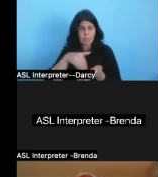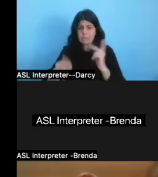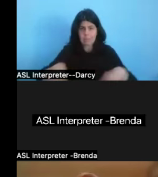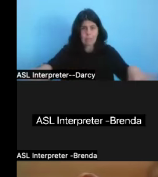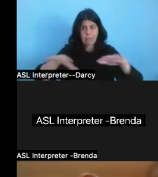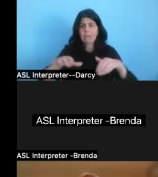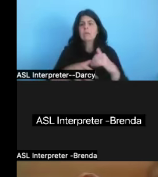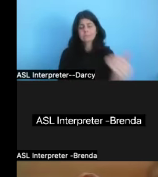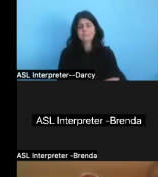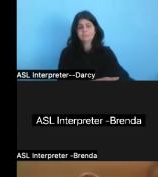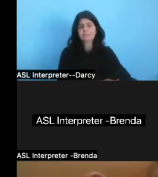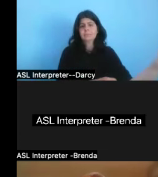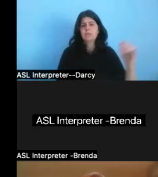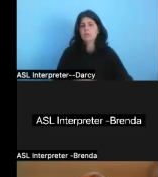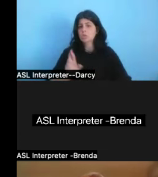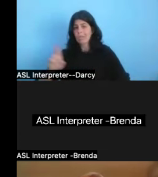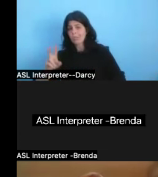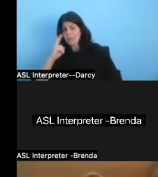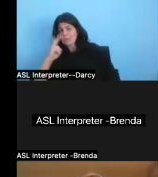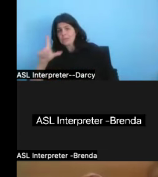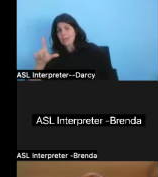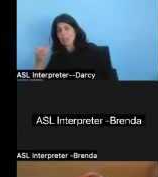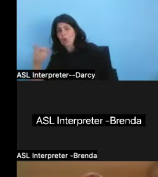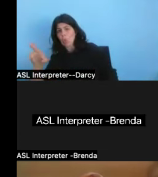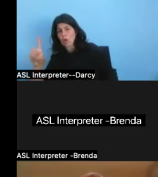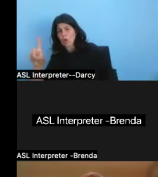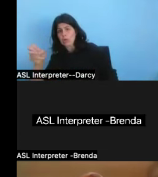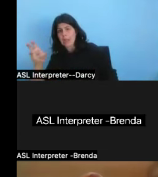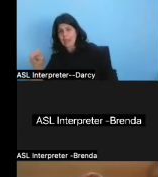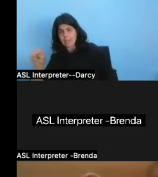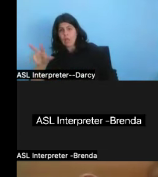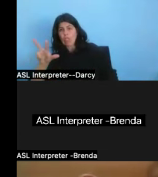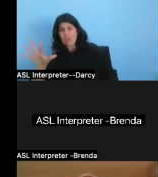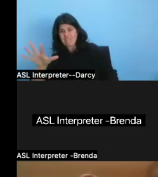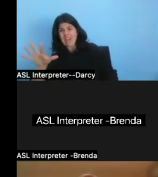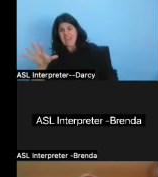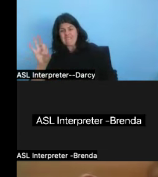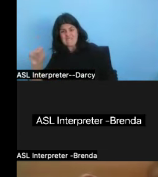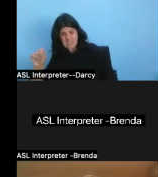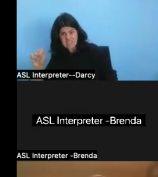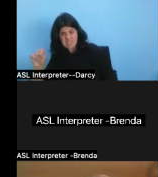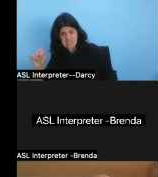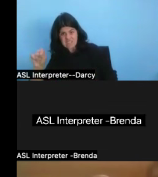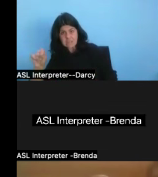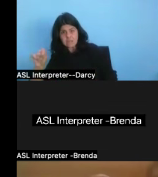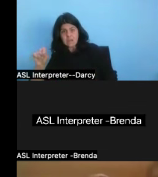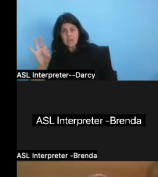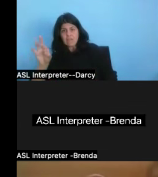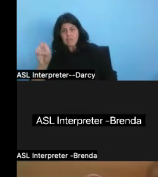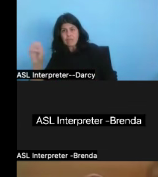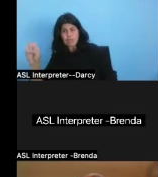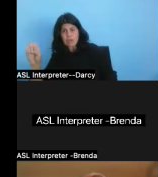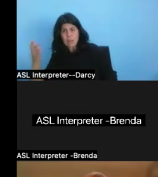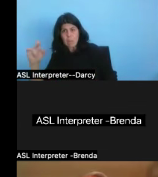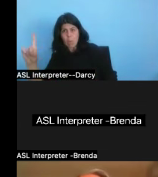side, the lower San Fernando Dam lost 35 feet of freeboard, which slid 200 feet into the reservoir that you can no longer